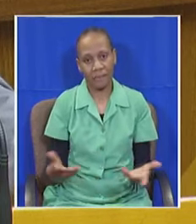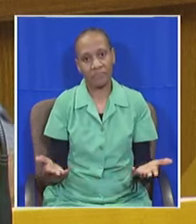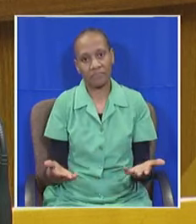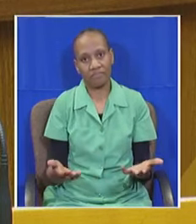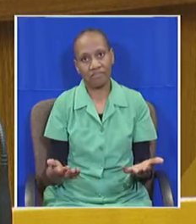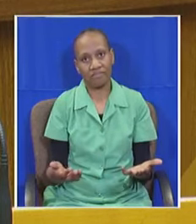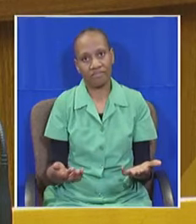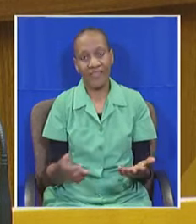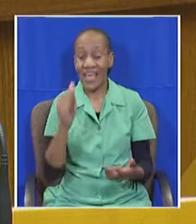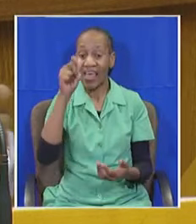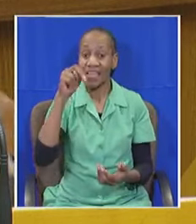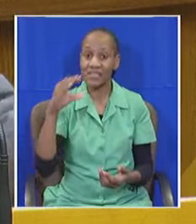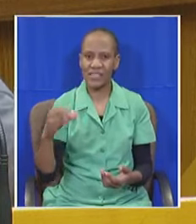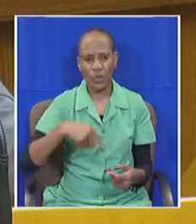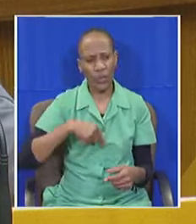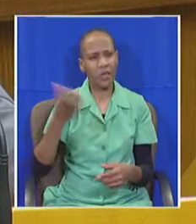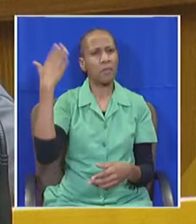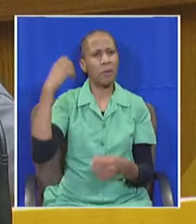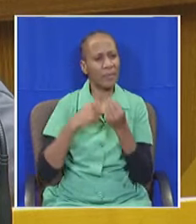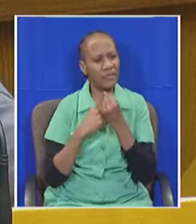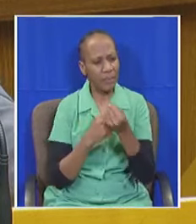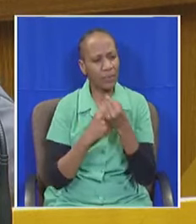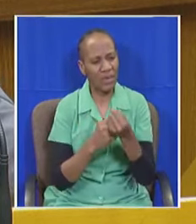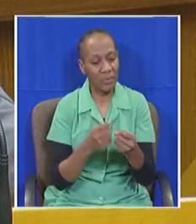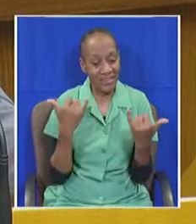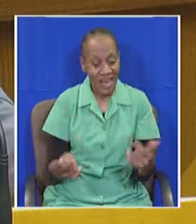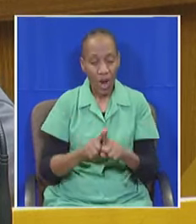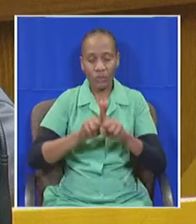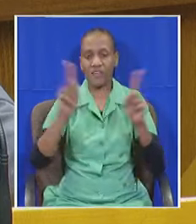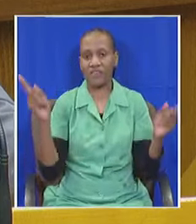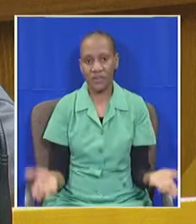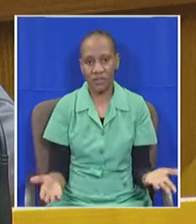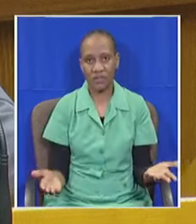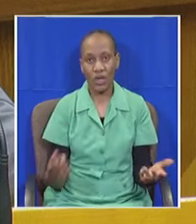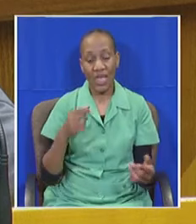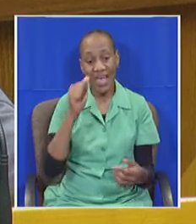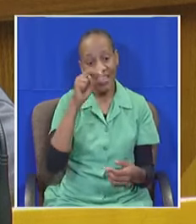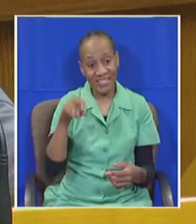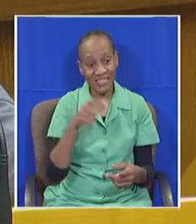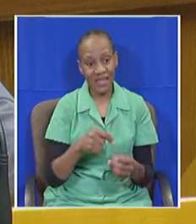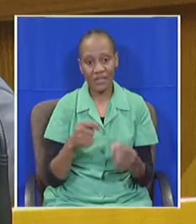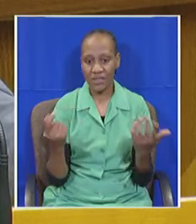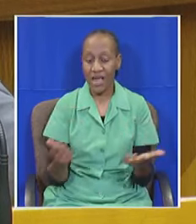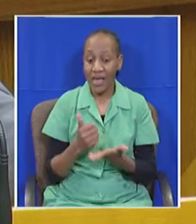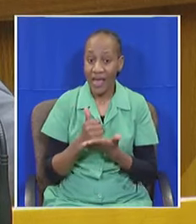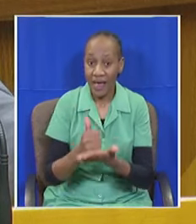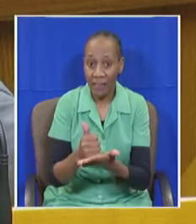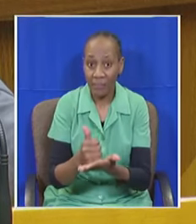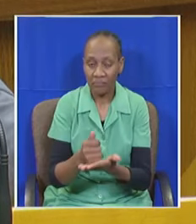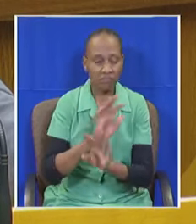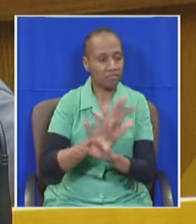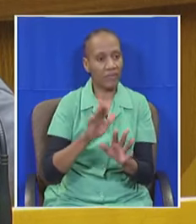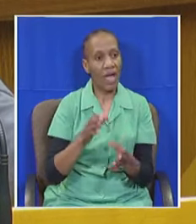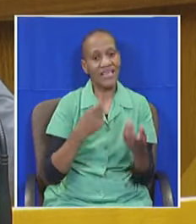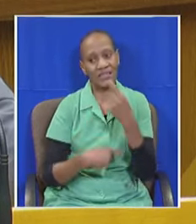This is not the ANC that we supported growing up. It is an ANC that has sold out an entire generation to the Guptas, to